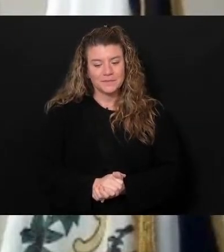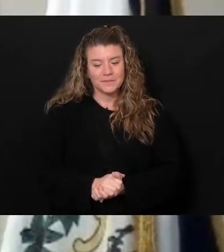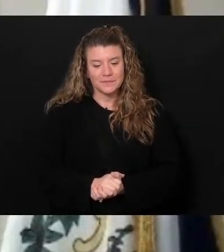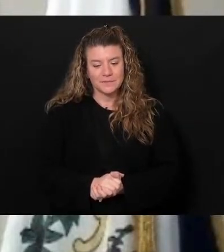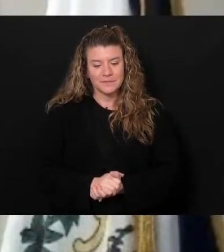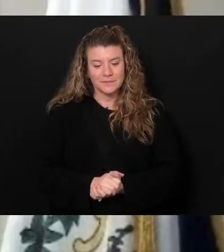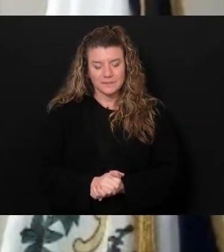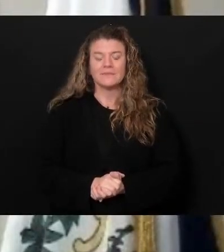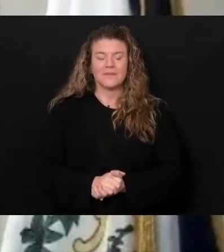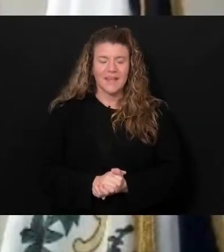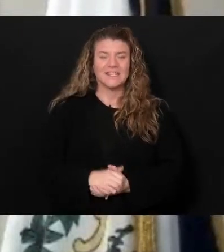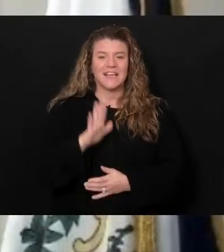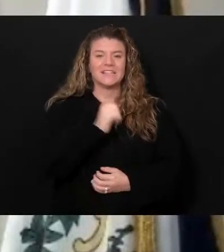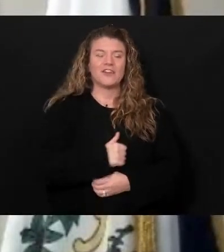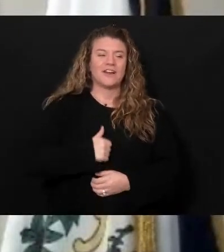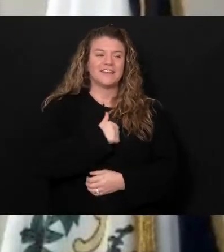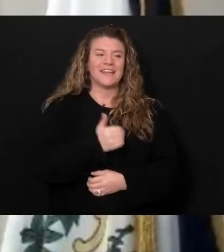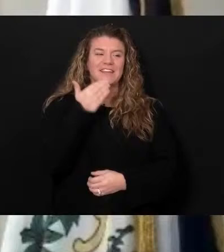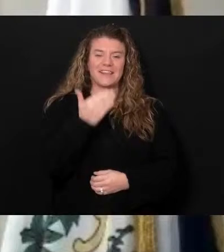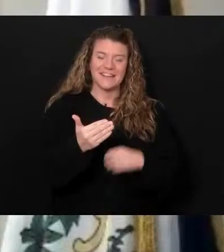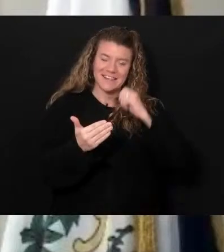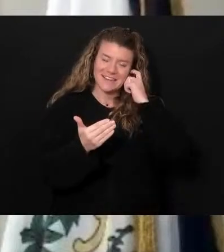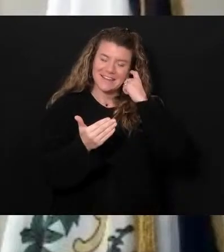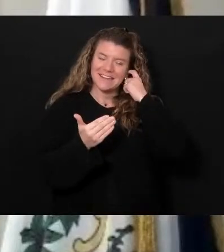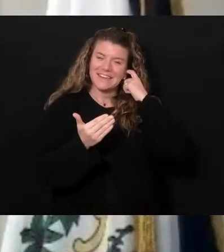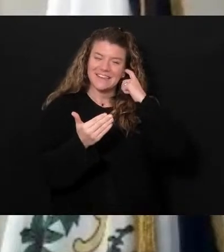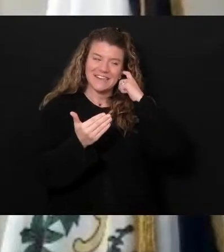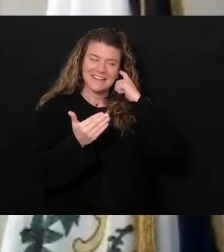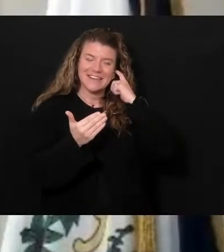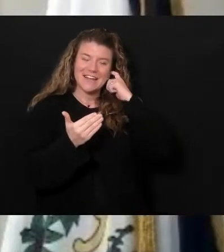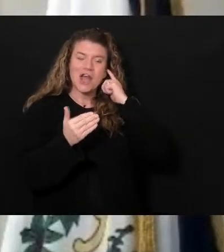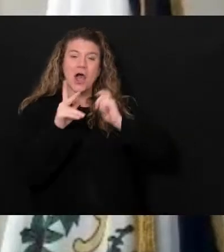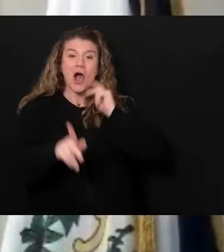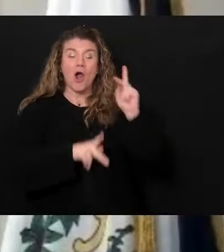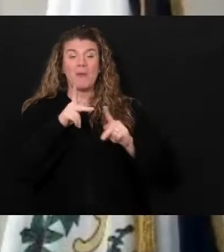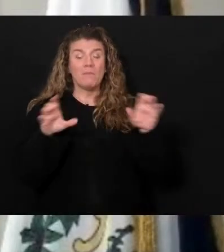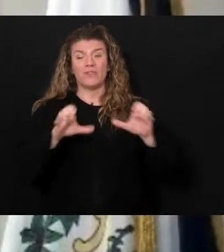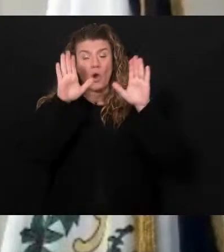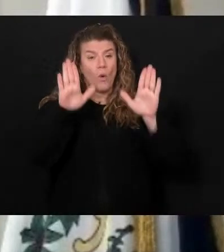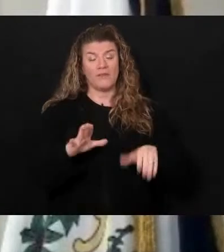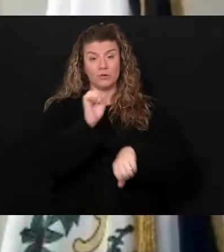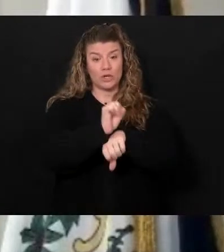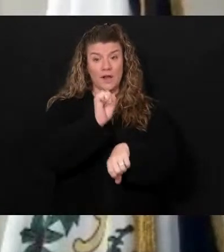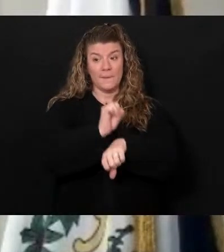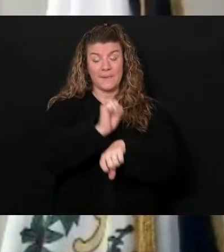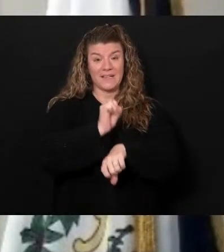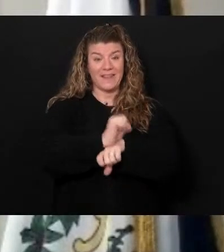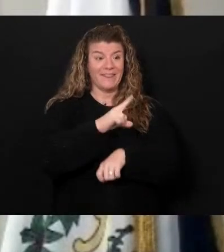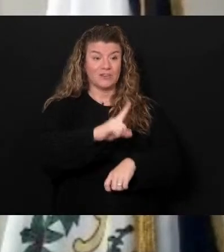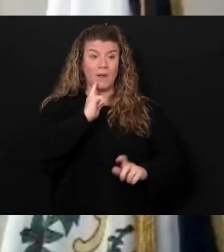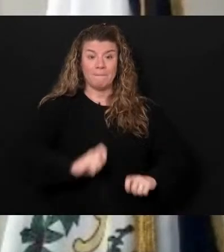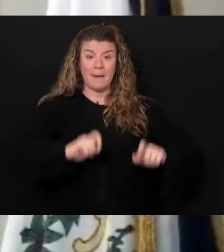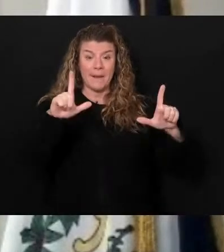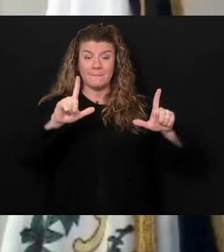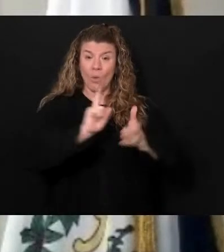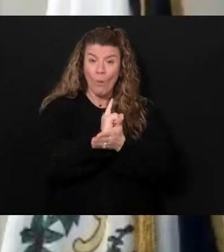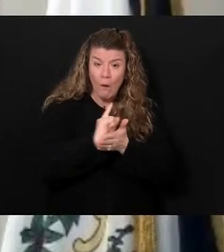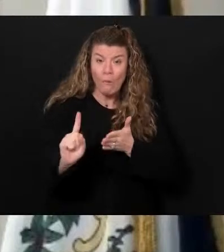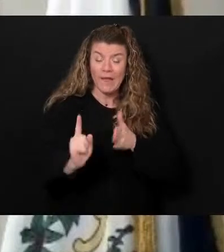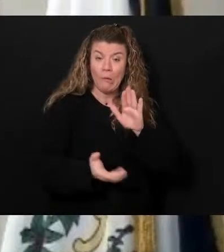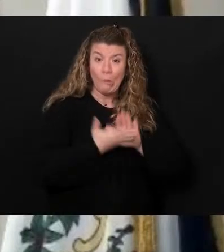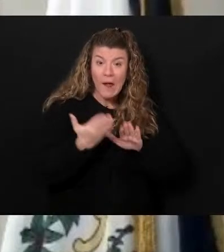Sorry about that. Thank you, Governor, for that. Our folks have done a wonderful job. It's to roll this out in a week has been